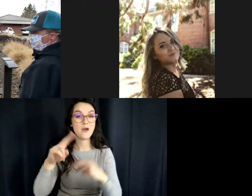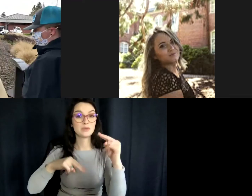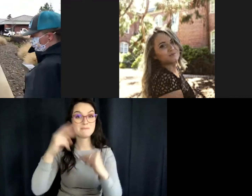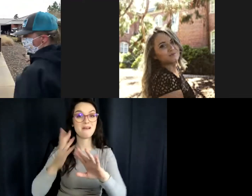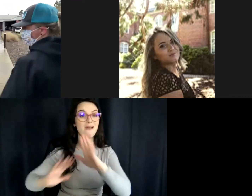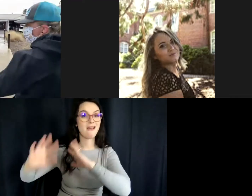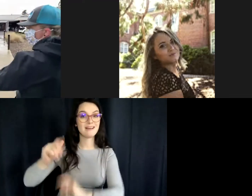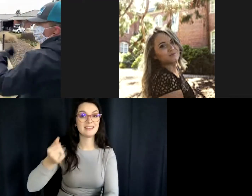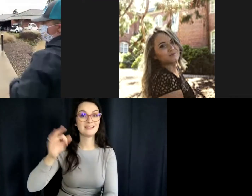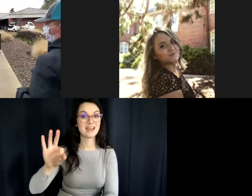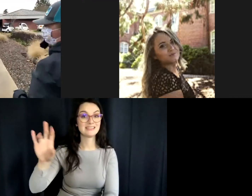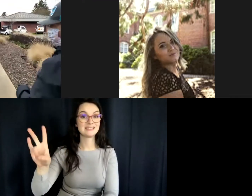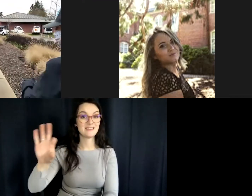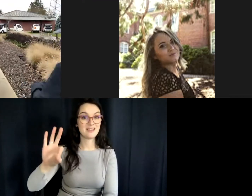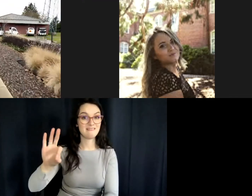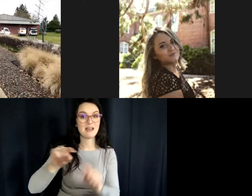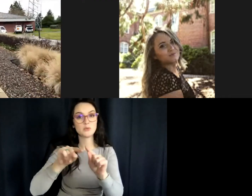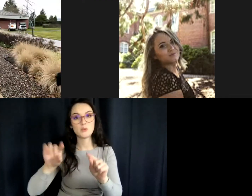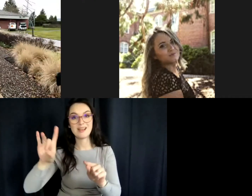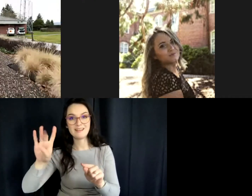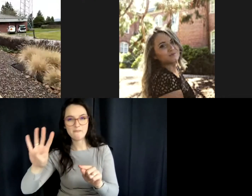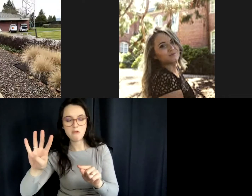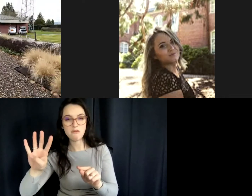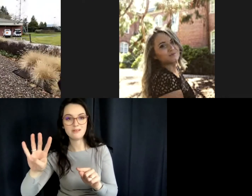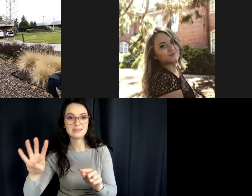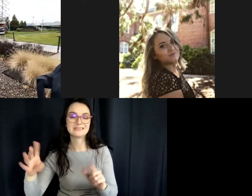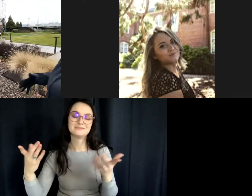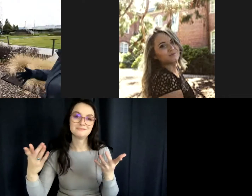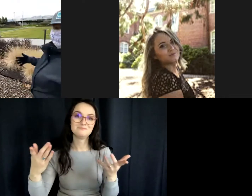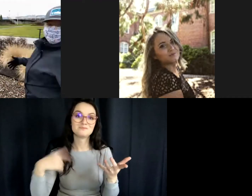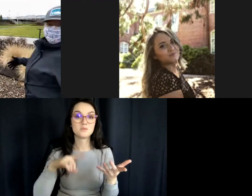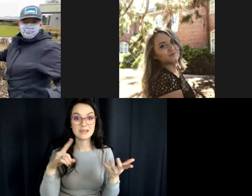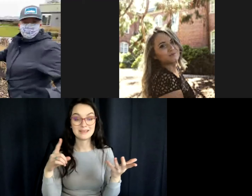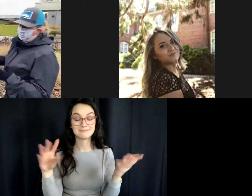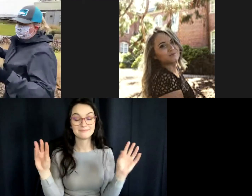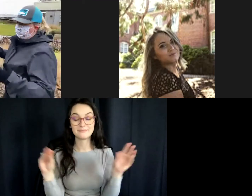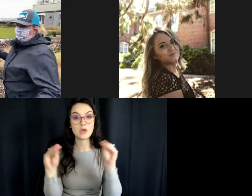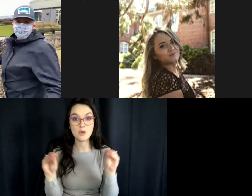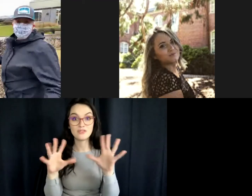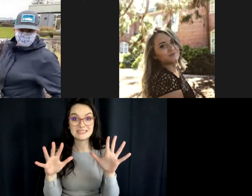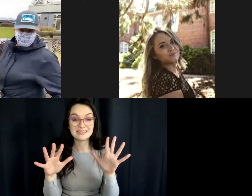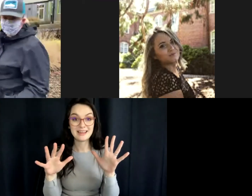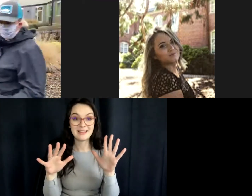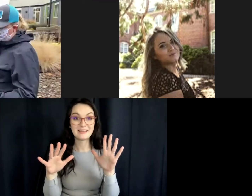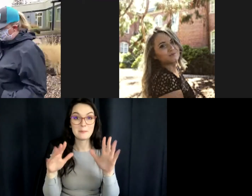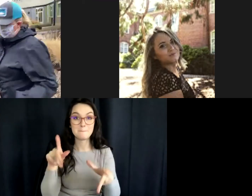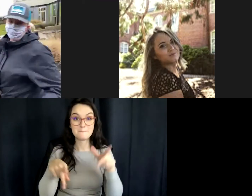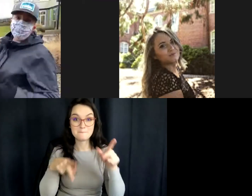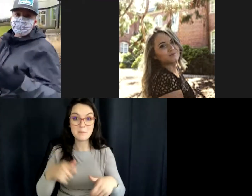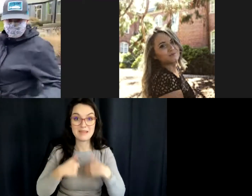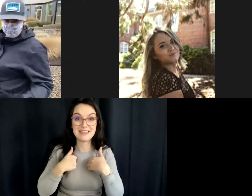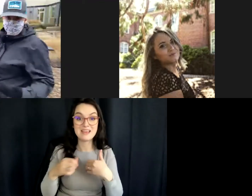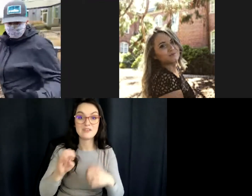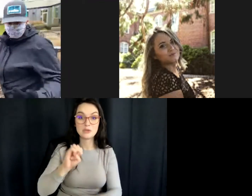overall for our process. So you're testing to make sure that the water is okay to go into the